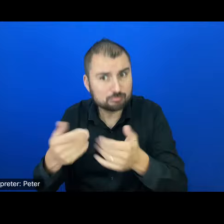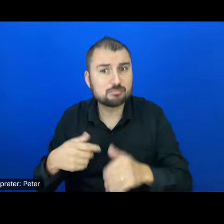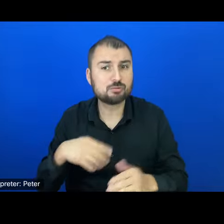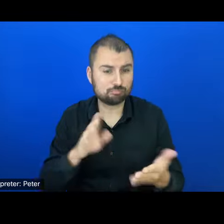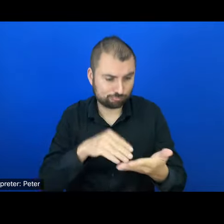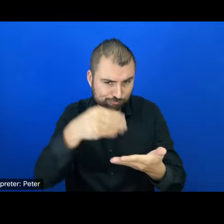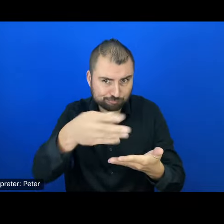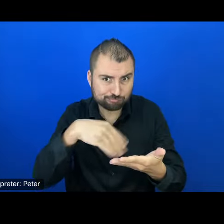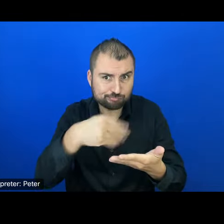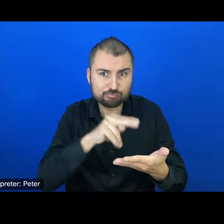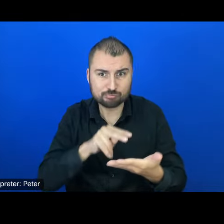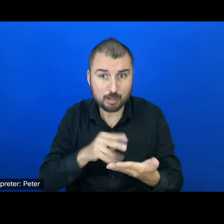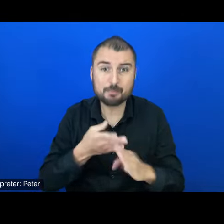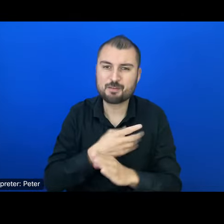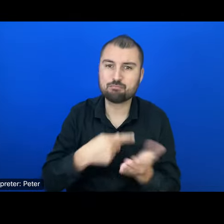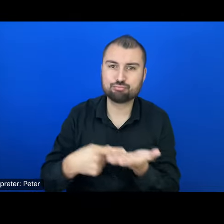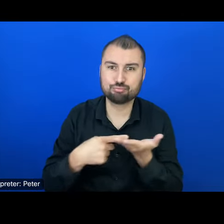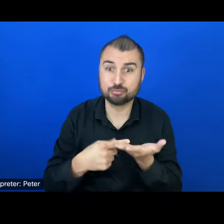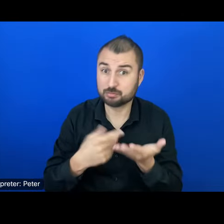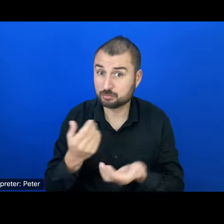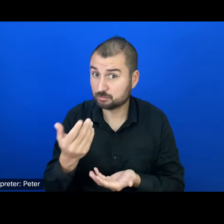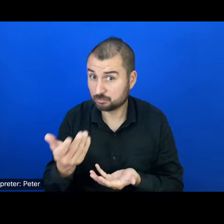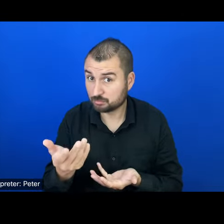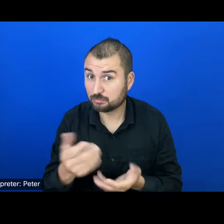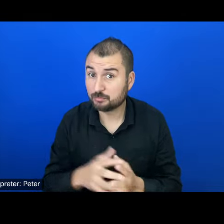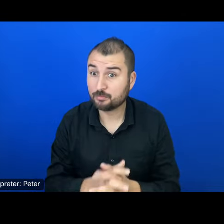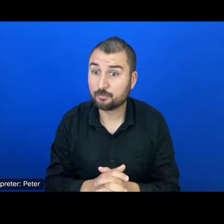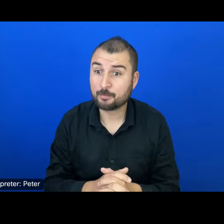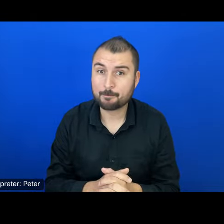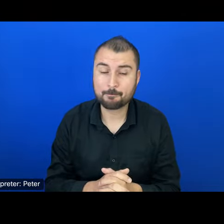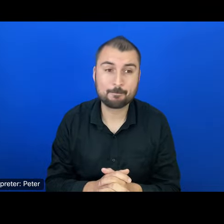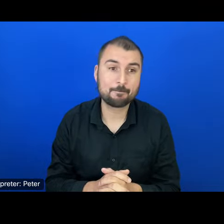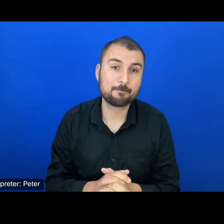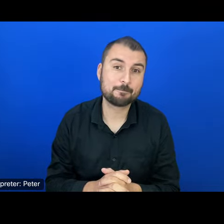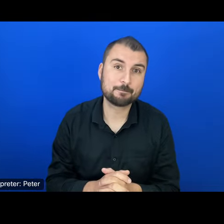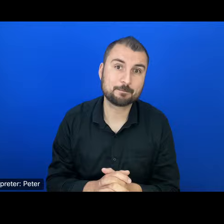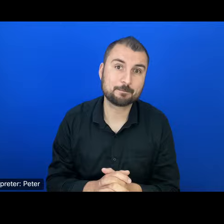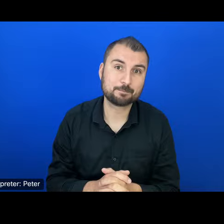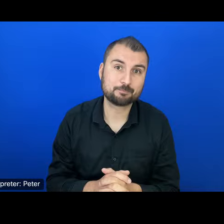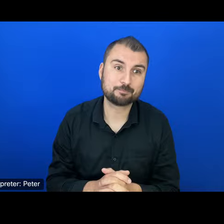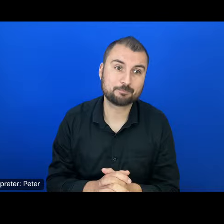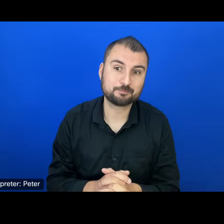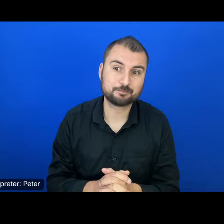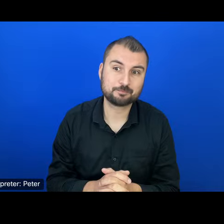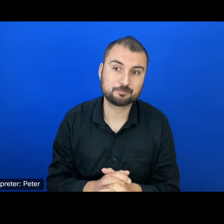Yeah.